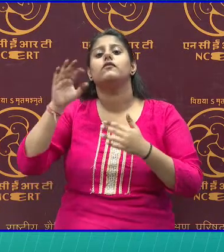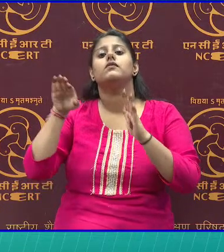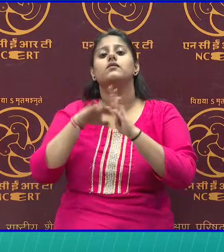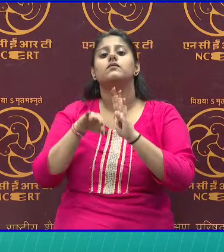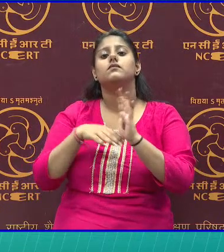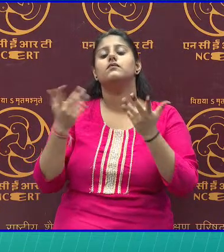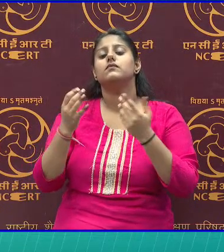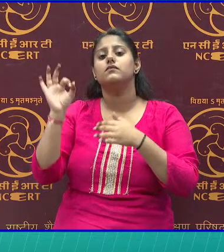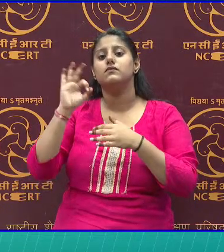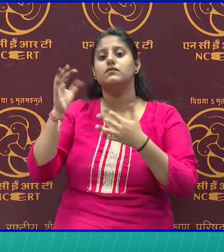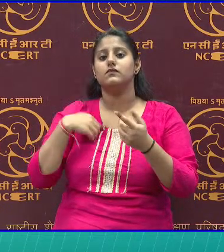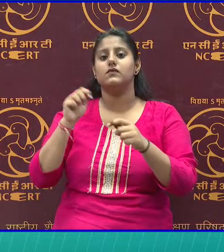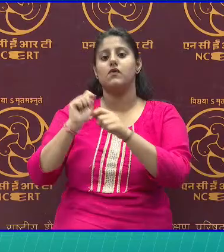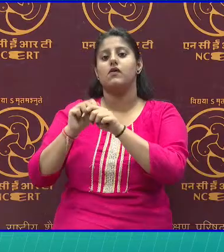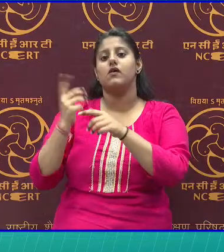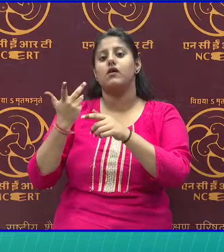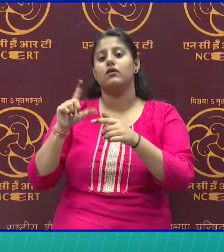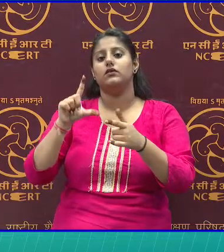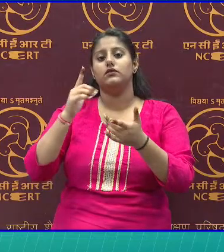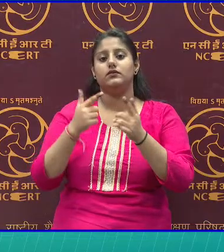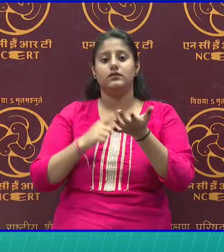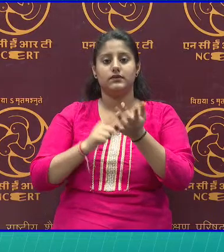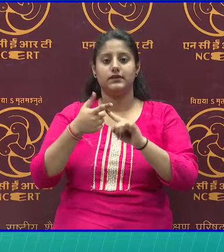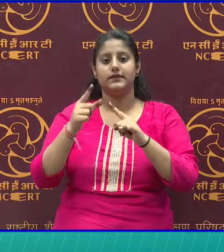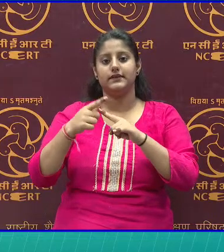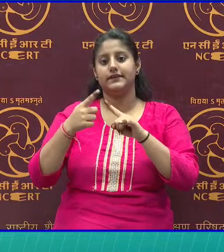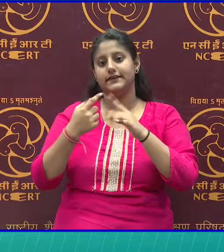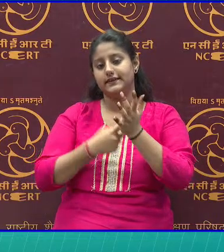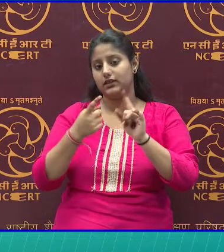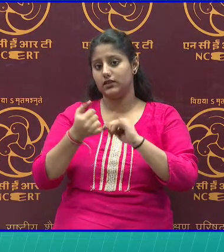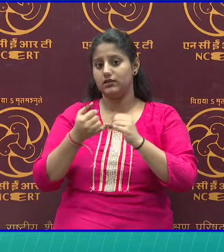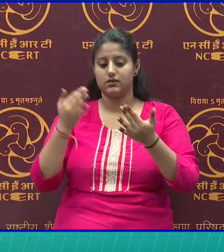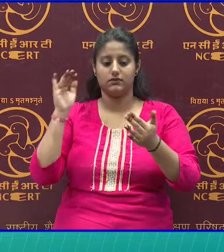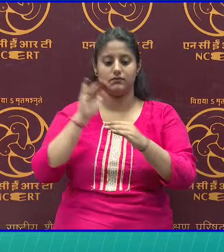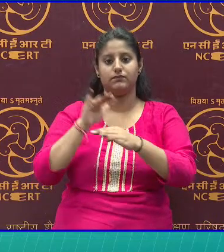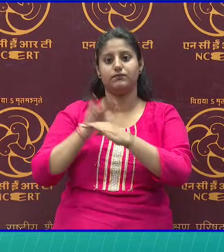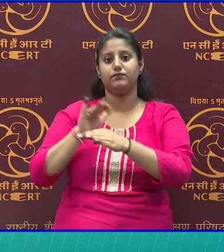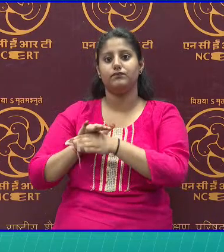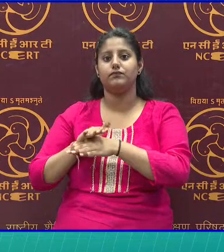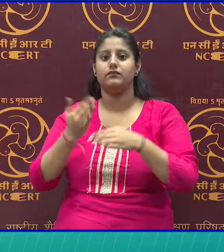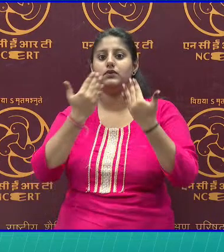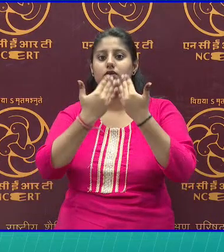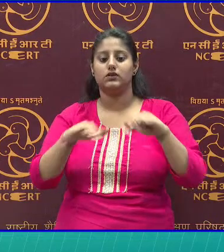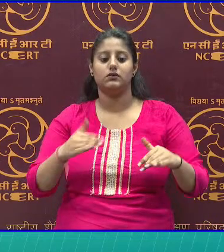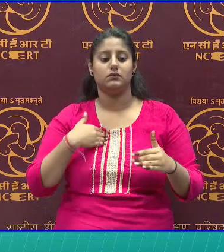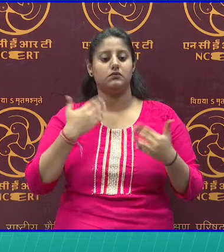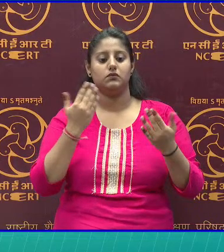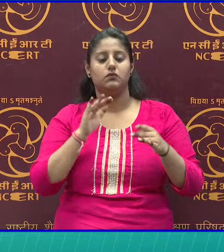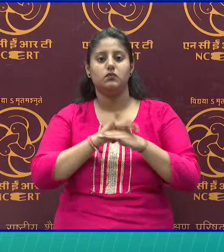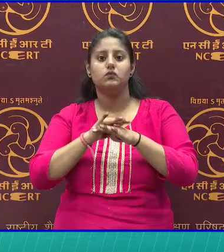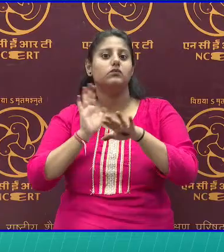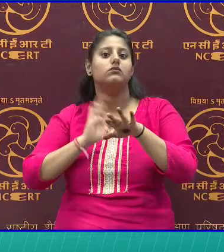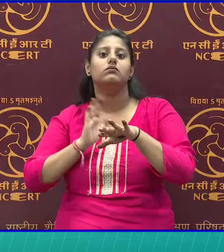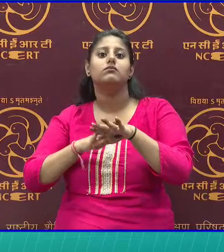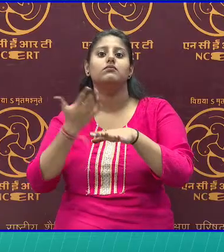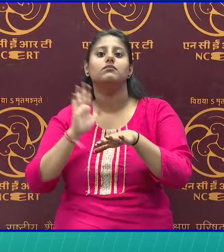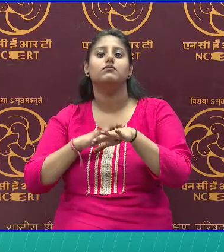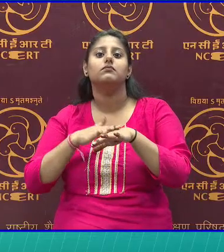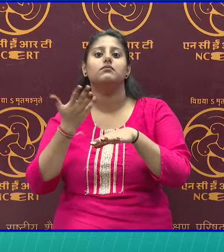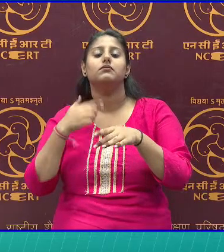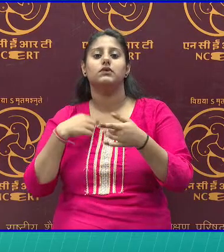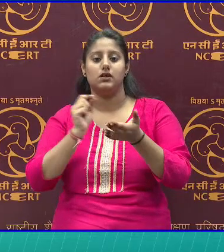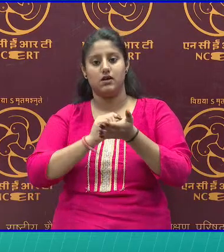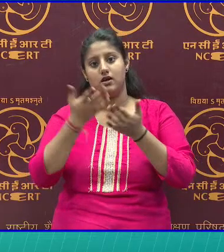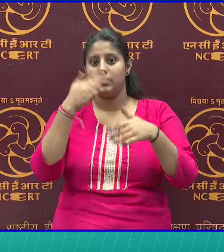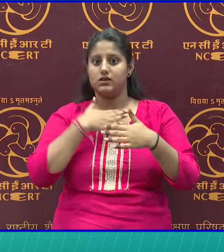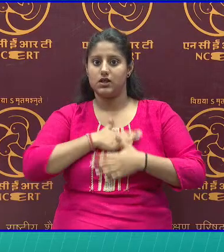only that sending letter? Even sending letter is something that students may not be familiarized. We all used to enjoy writing letters,